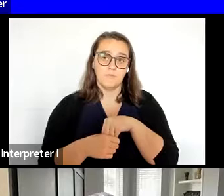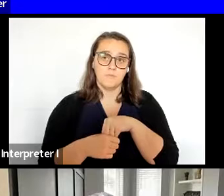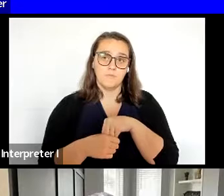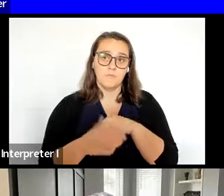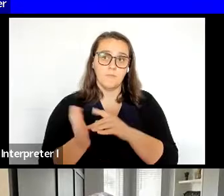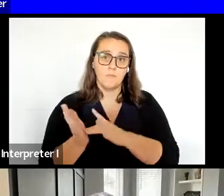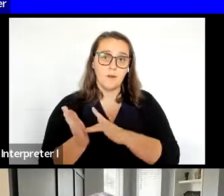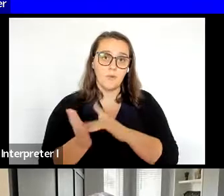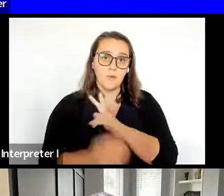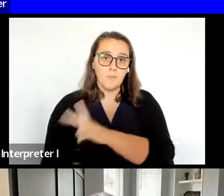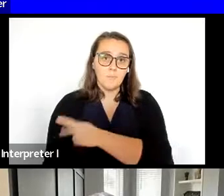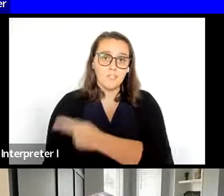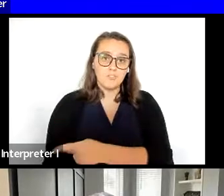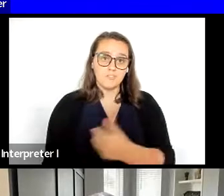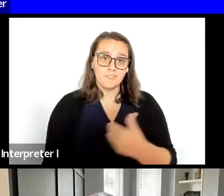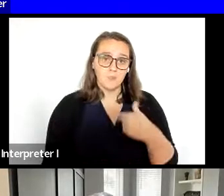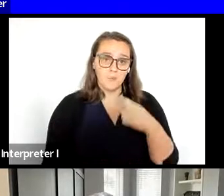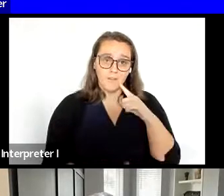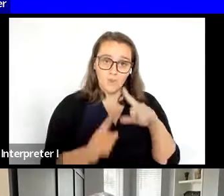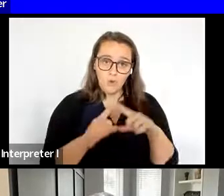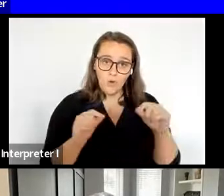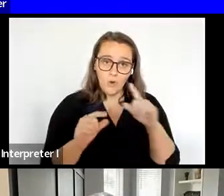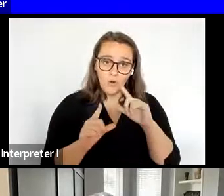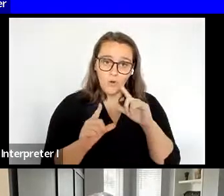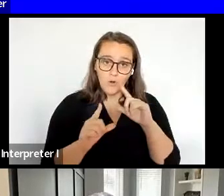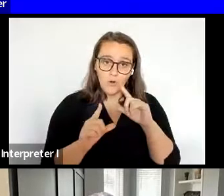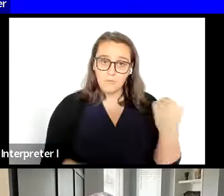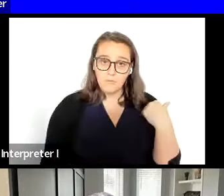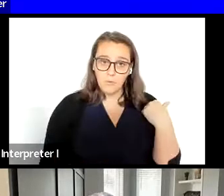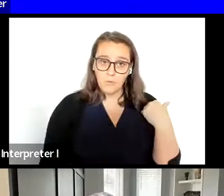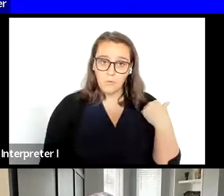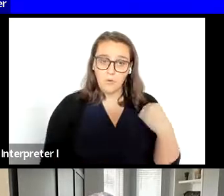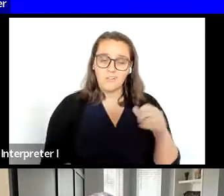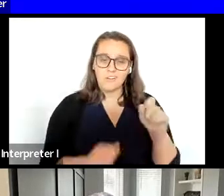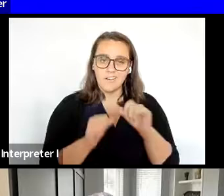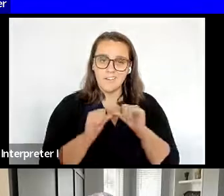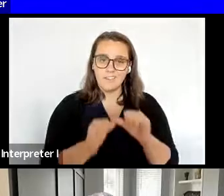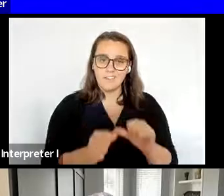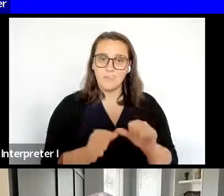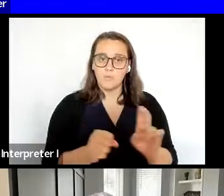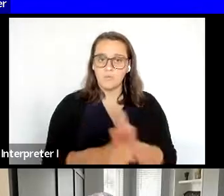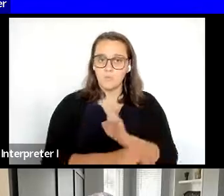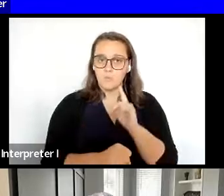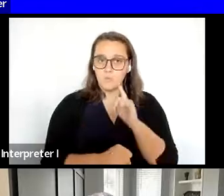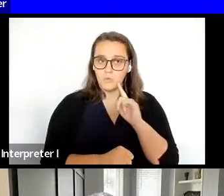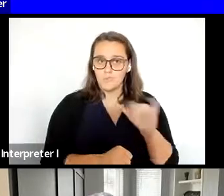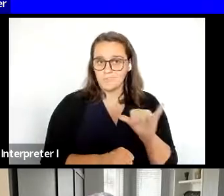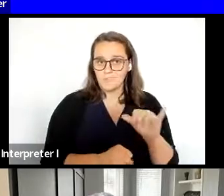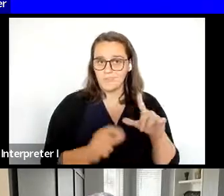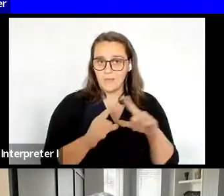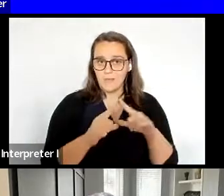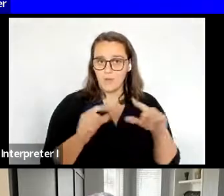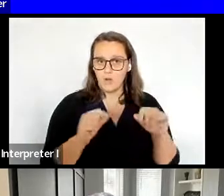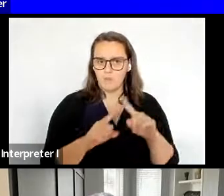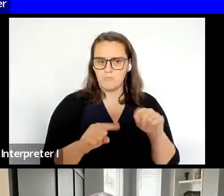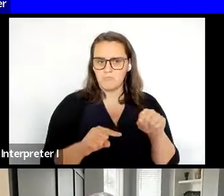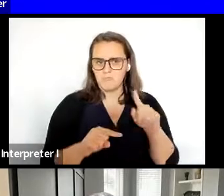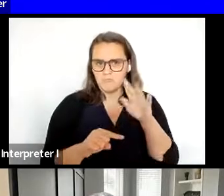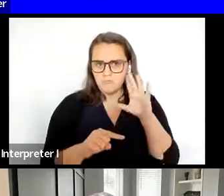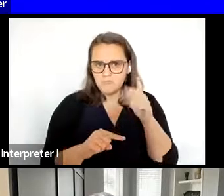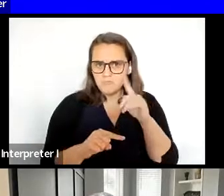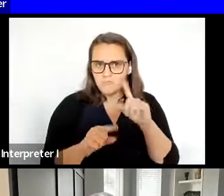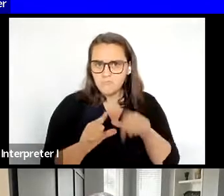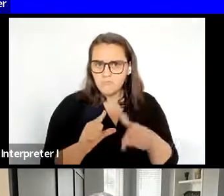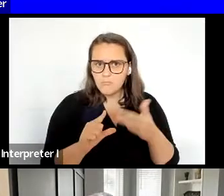medical patients with a card that expired previously can continue to use that card even though it appears to have expired